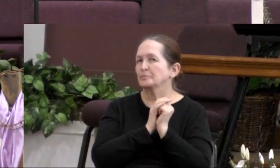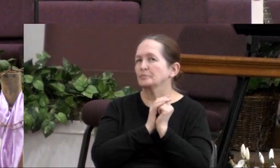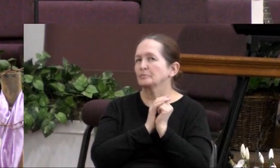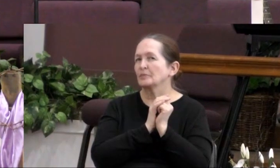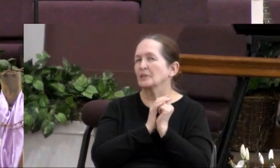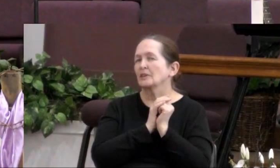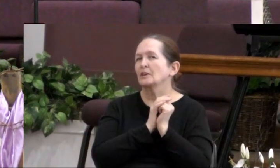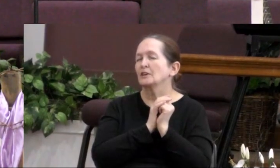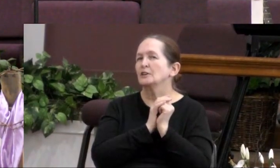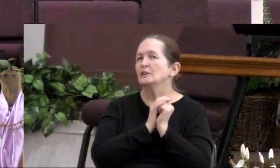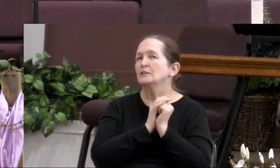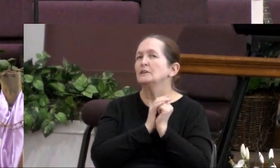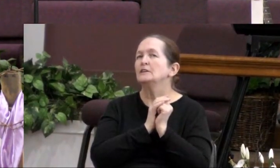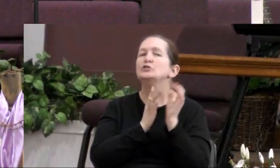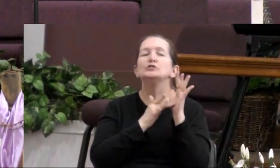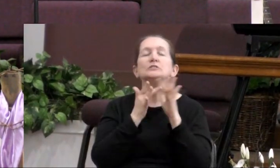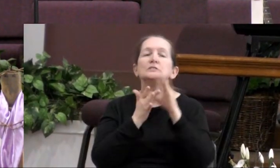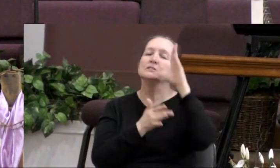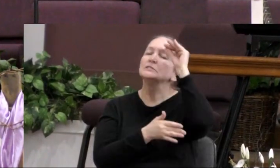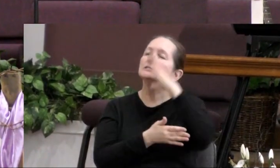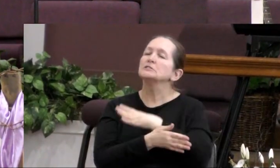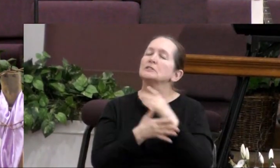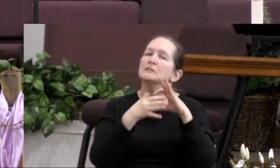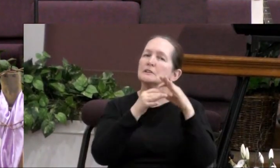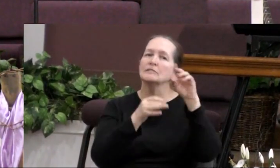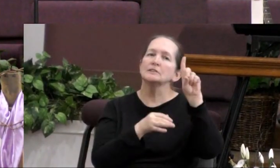Jesus, Son of David.